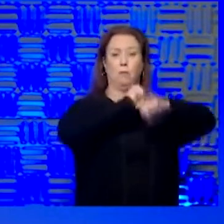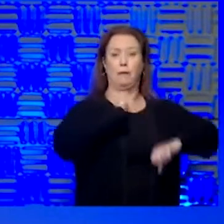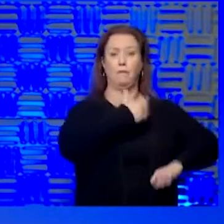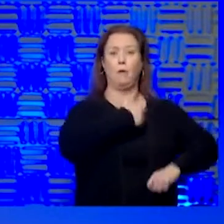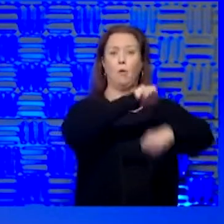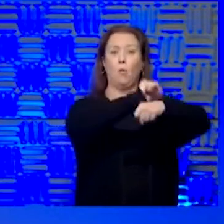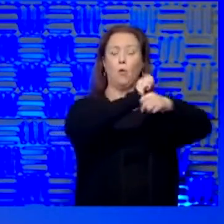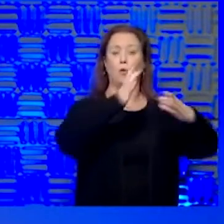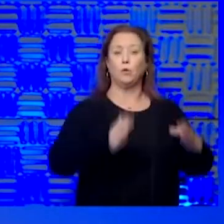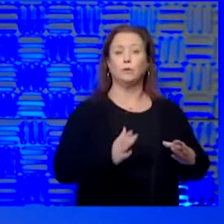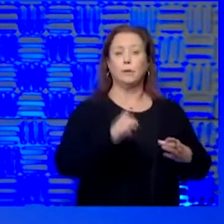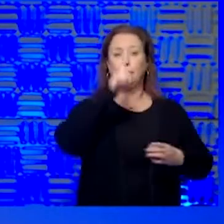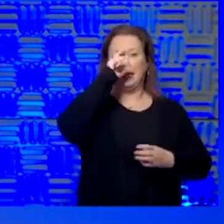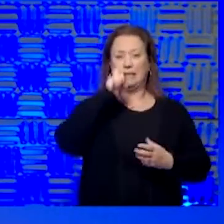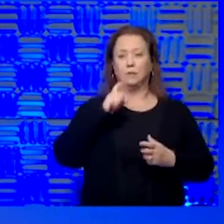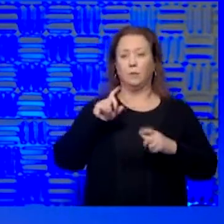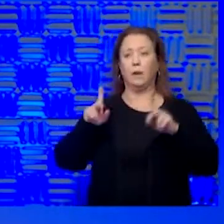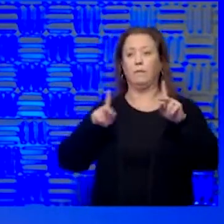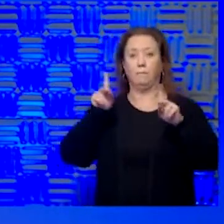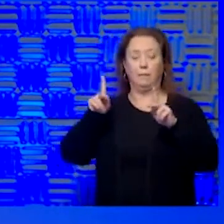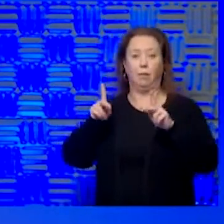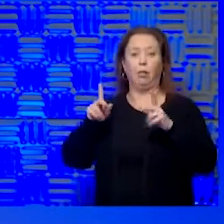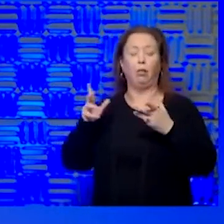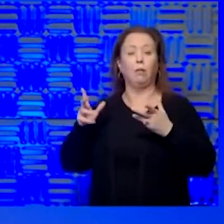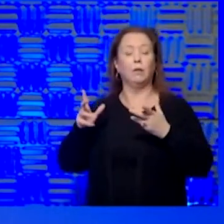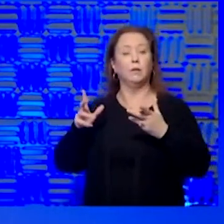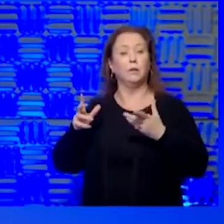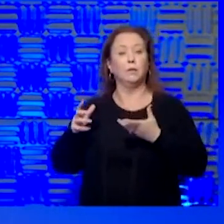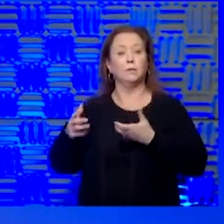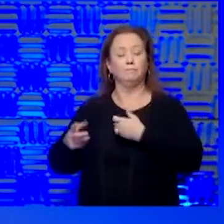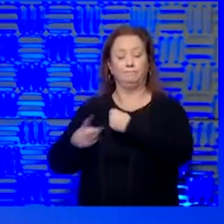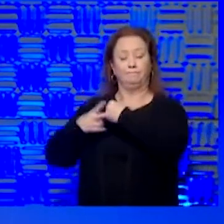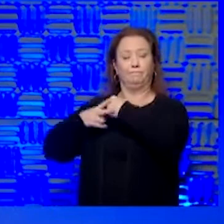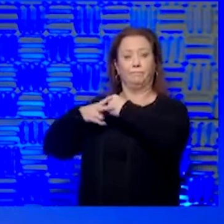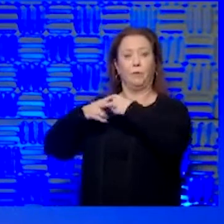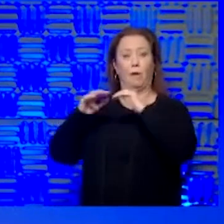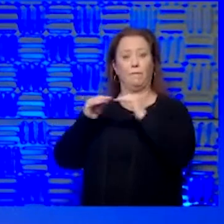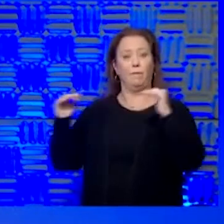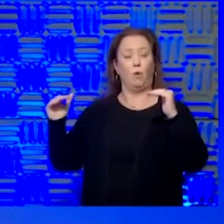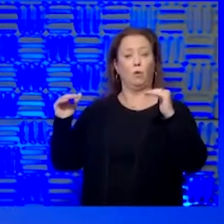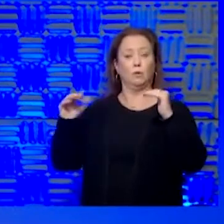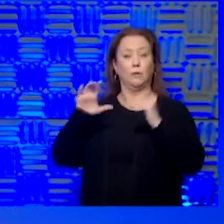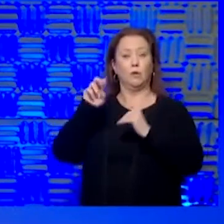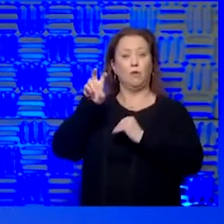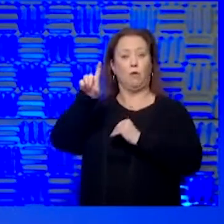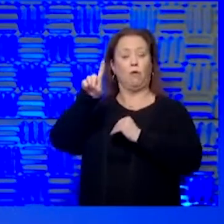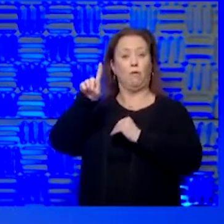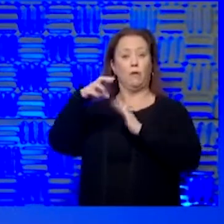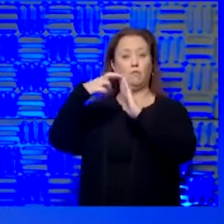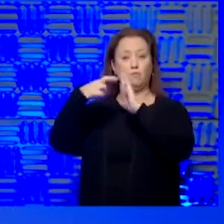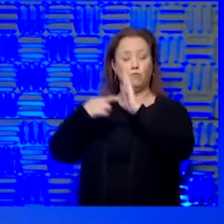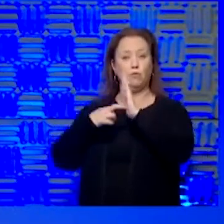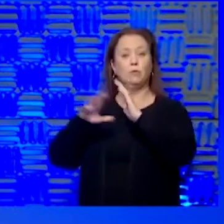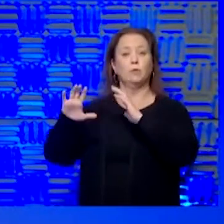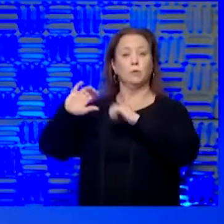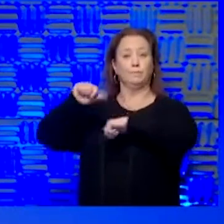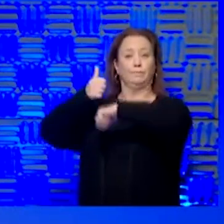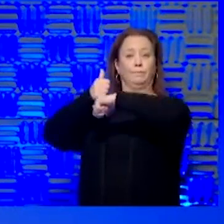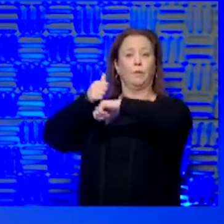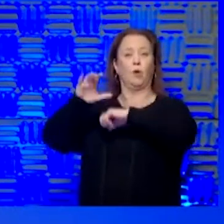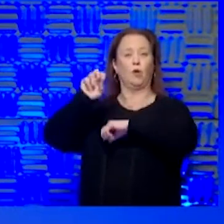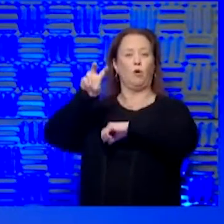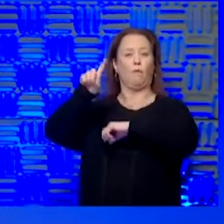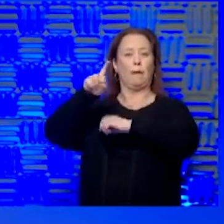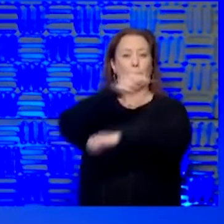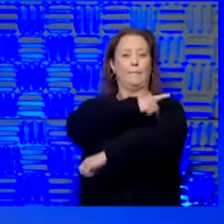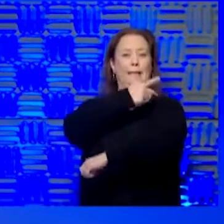because we do have cohorting. We have certain units or floors where our COVID rule-outs or COVID-positive